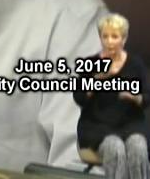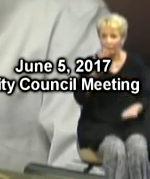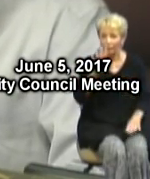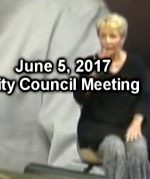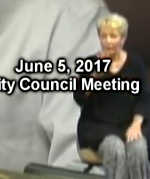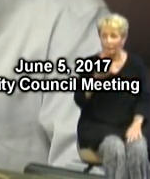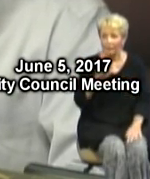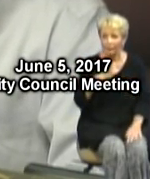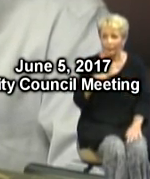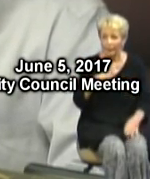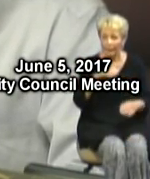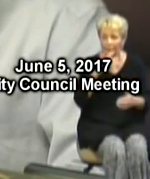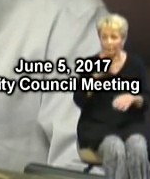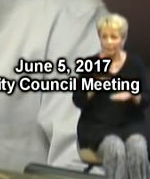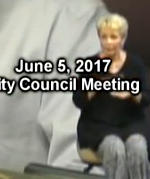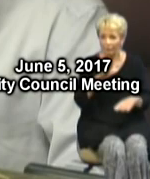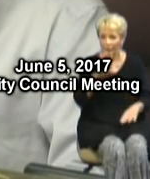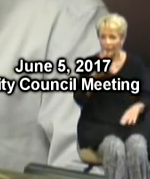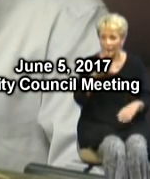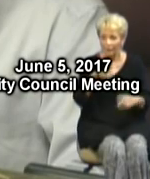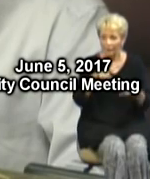p.m., reception at 5:30.